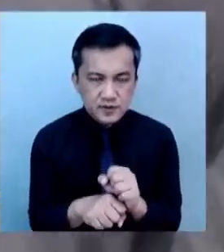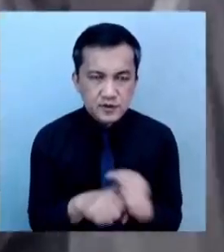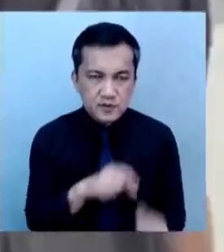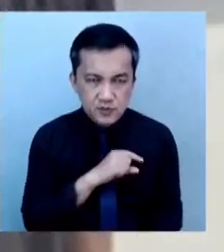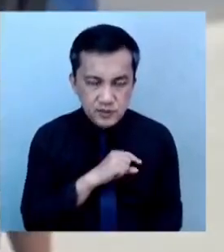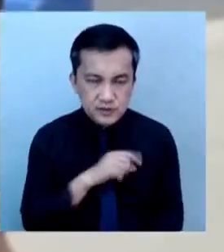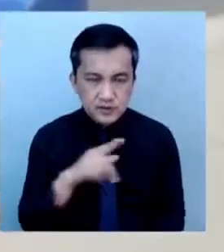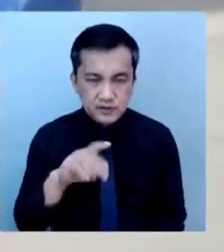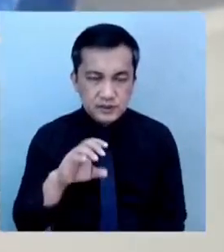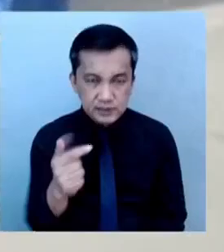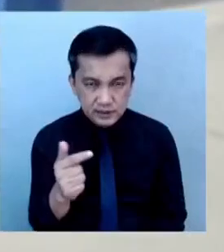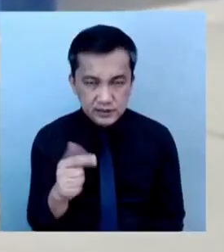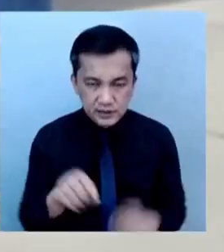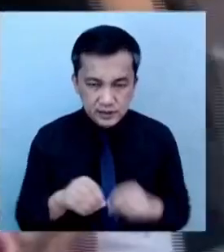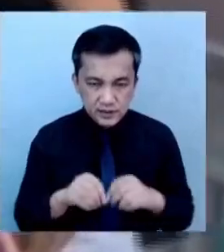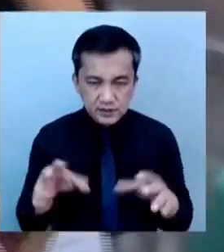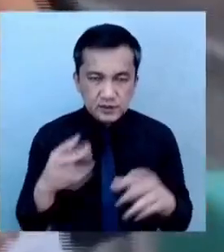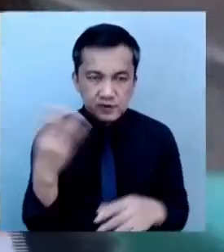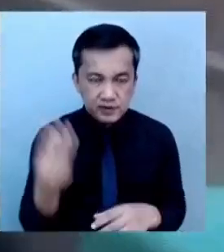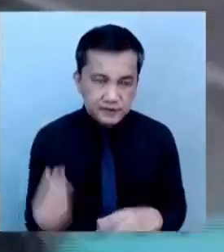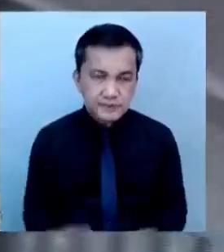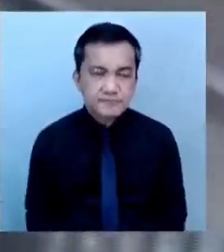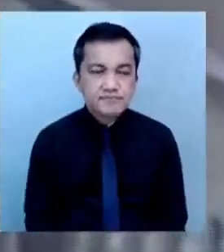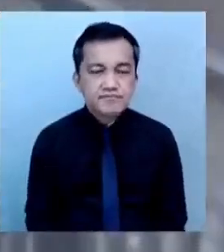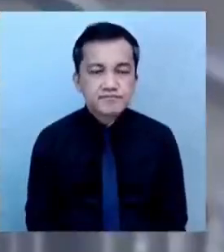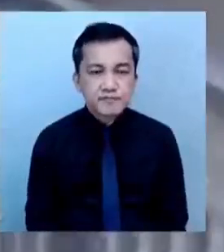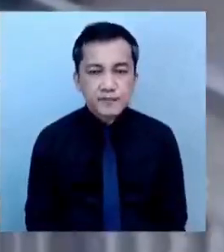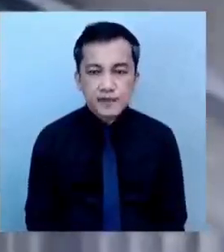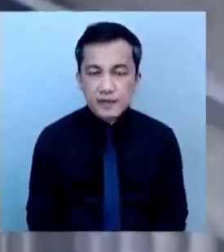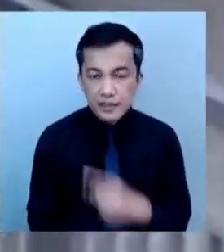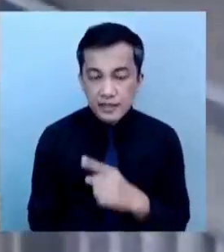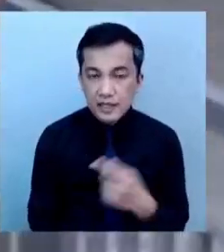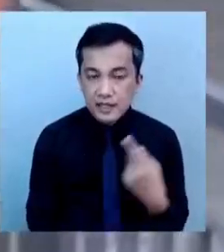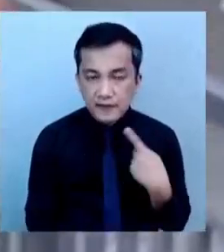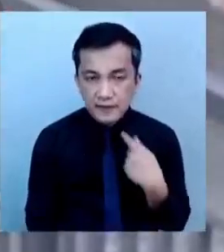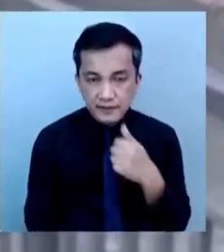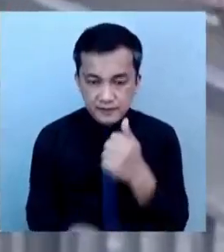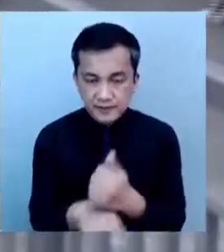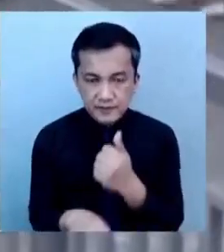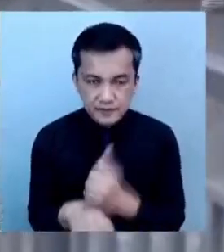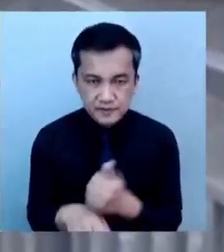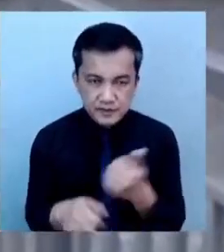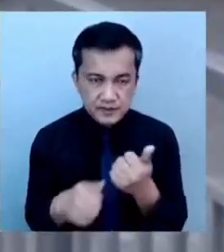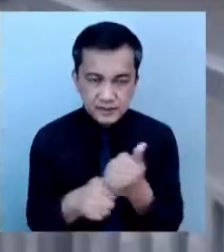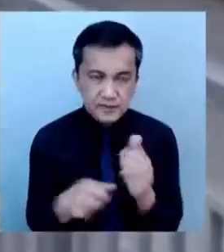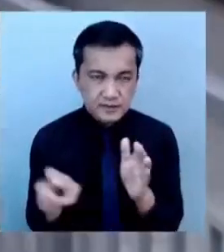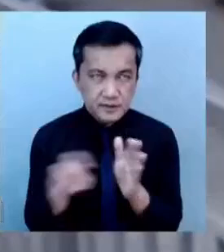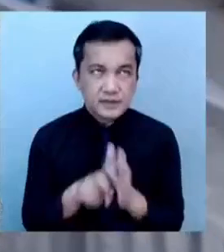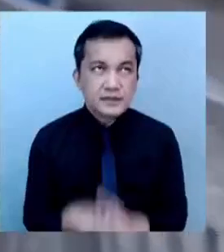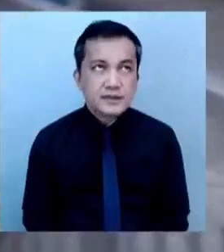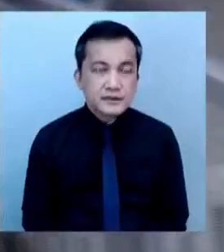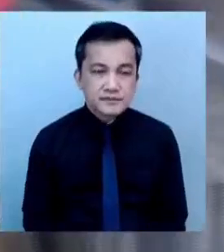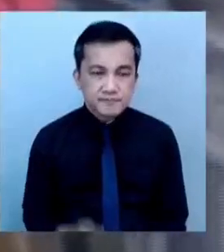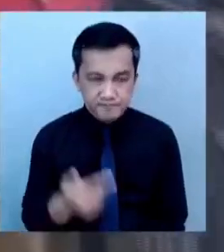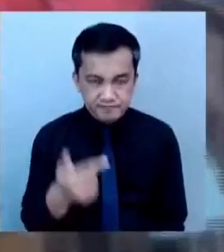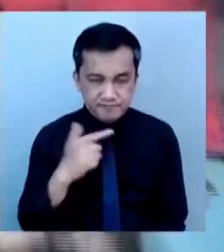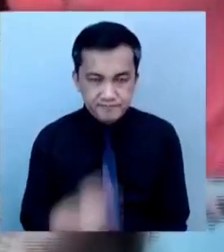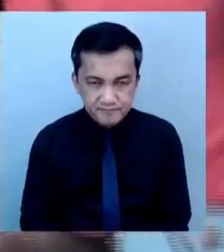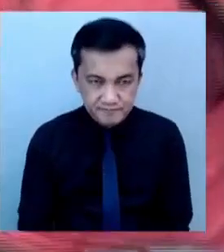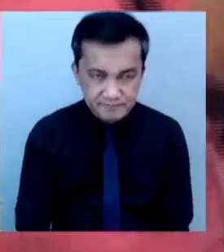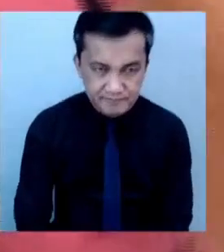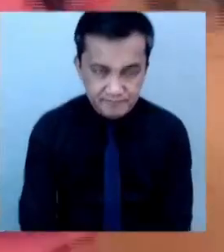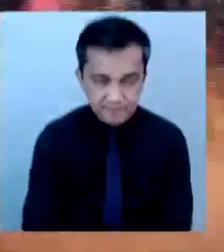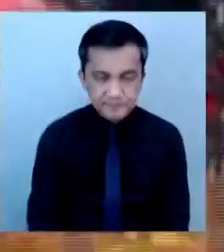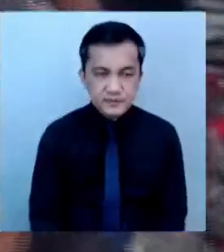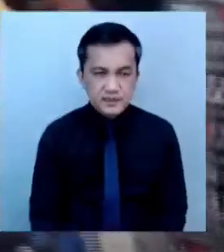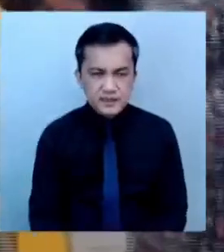been deployed at Batangas Port, and help desks have also been set up to assist passengers. Fermina. Right. Pero Dennis,